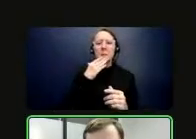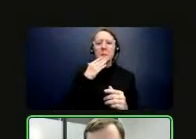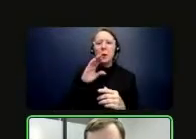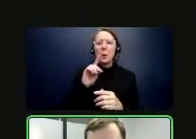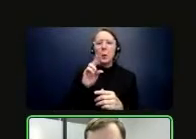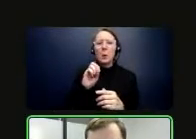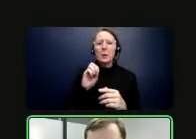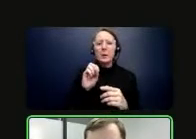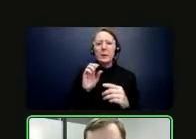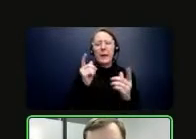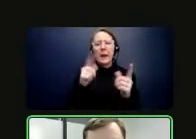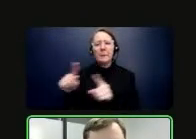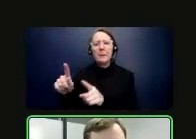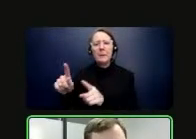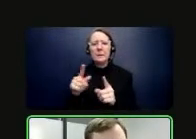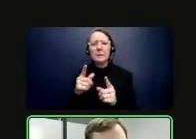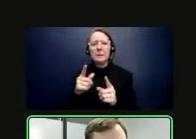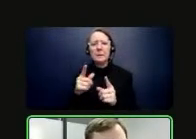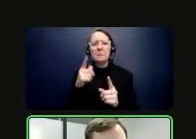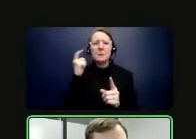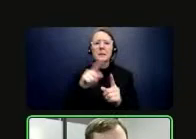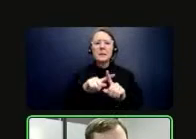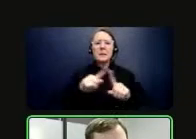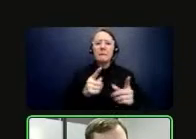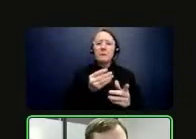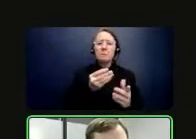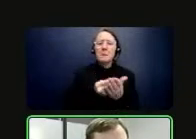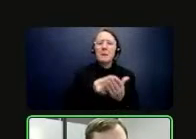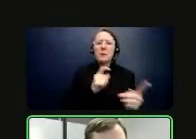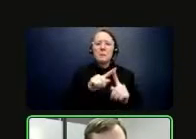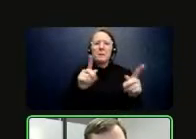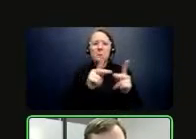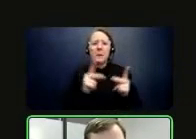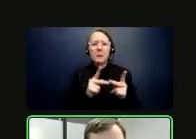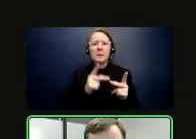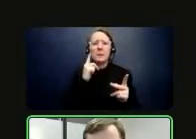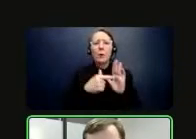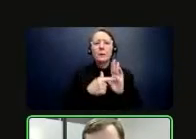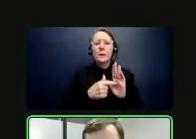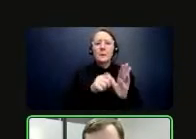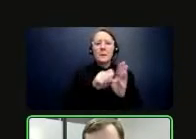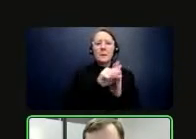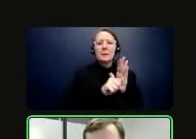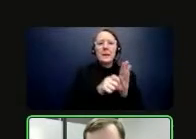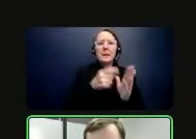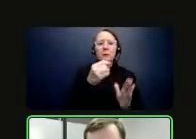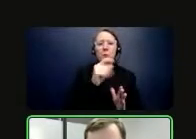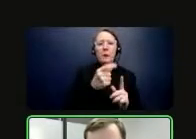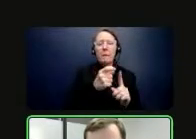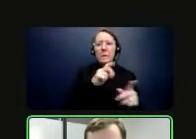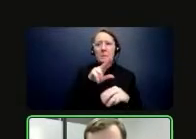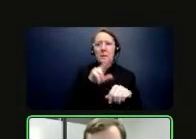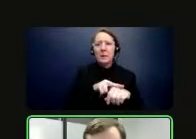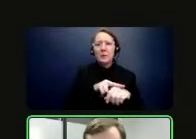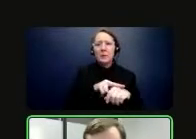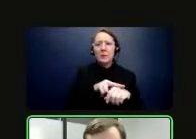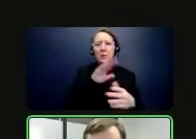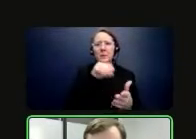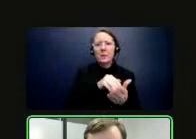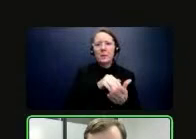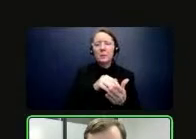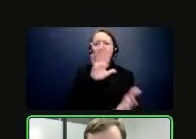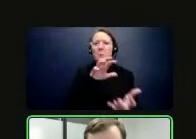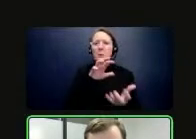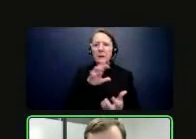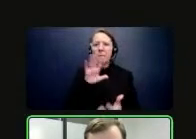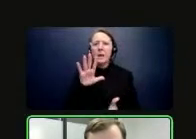with some different funding sources. We have the state grant for the Navigation Center. As you might remember, we received $5 million to operate